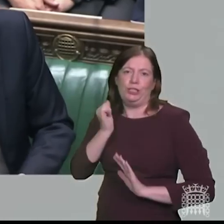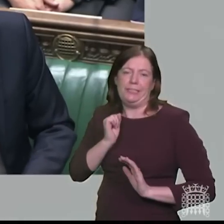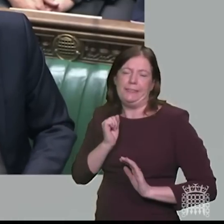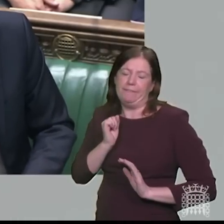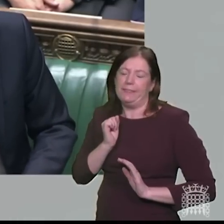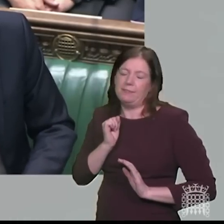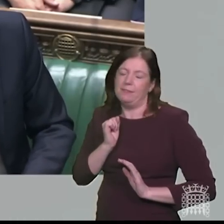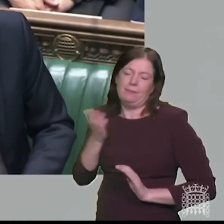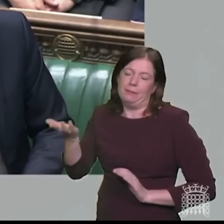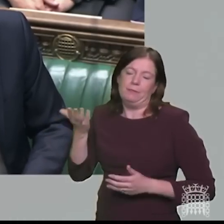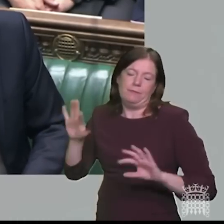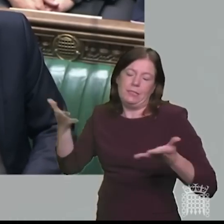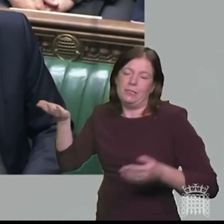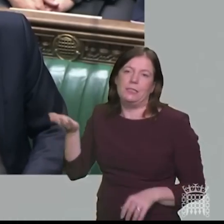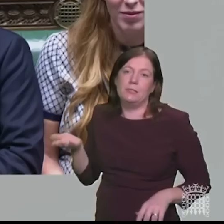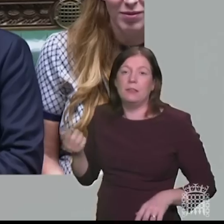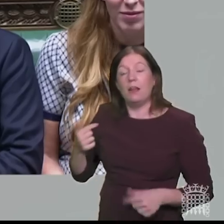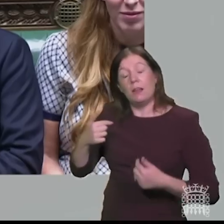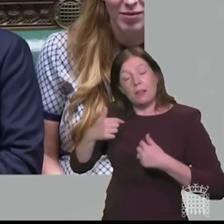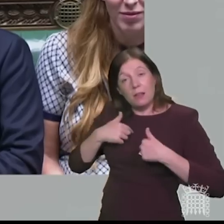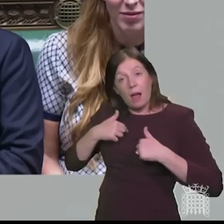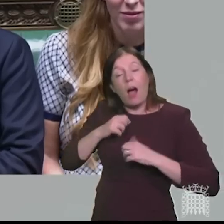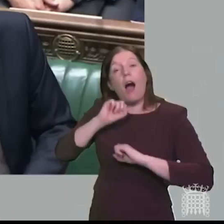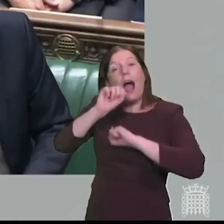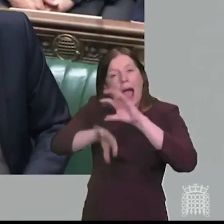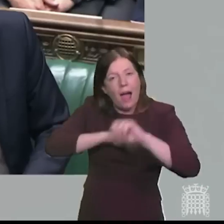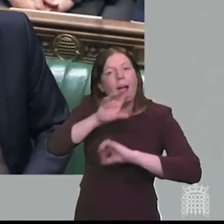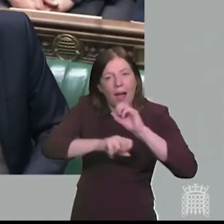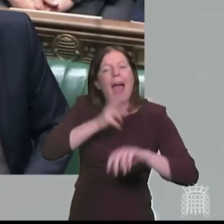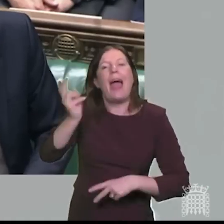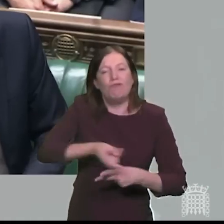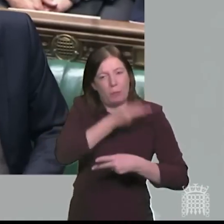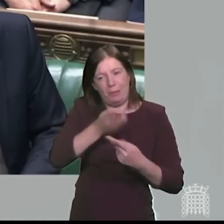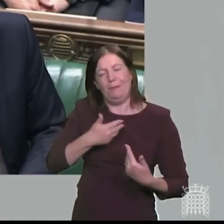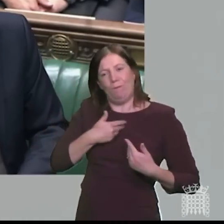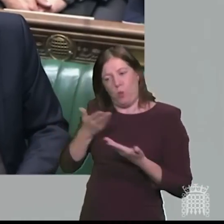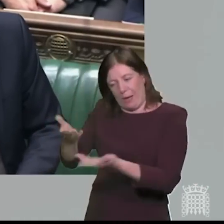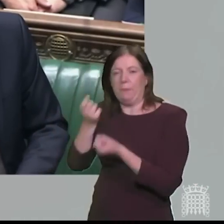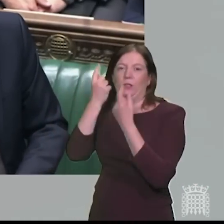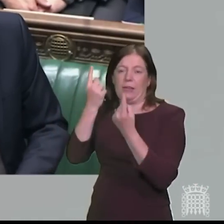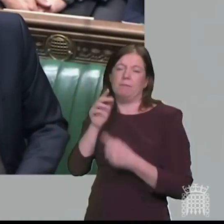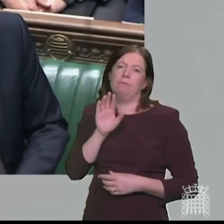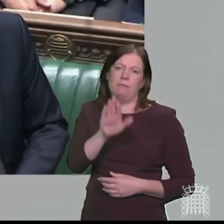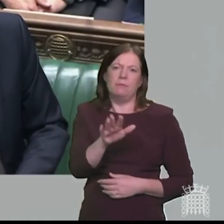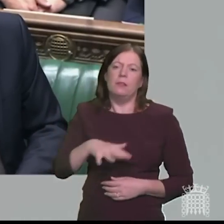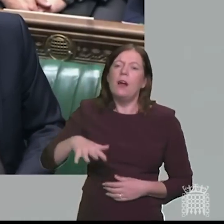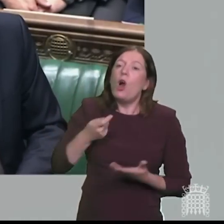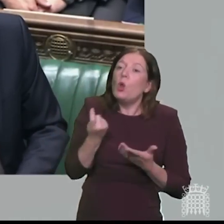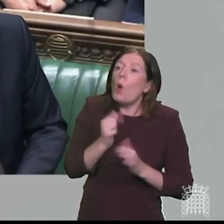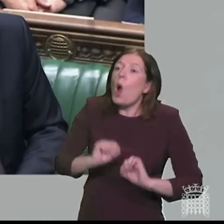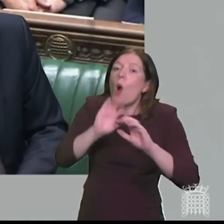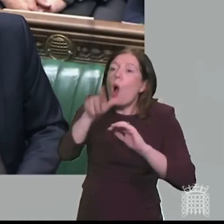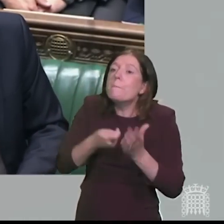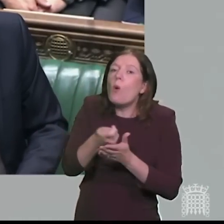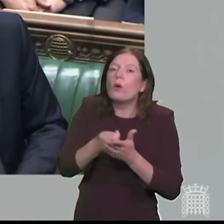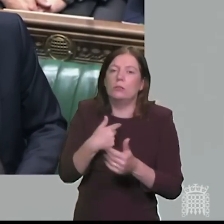again, I'm happy to explain it again, Mr. Speaker, because it's right that we provide support for mortgage owners, which is